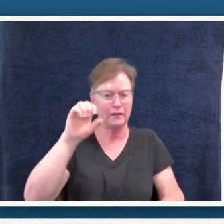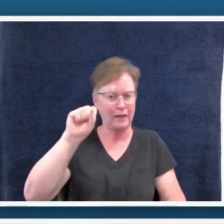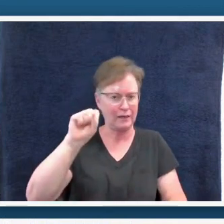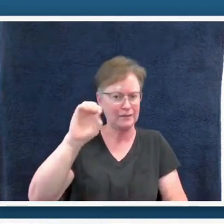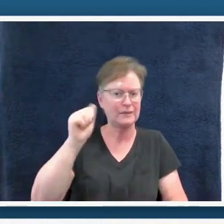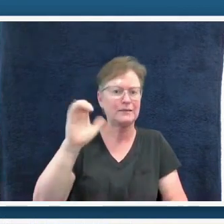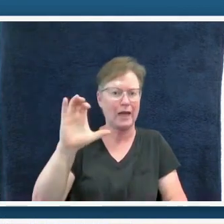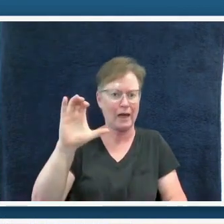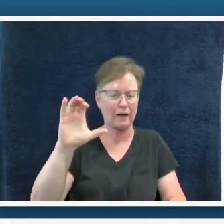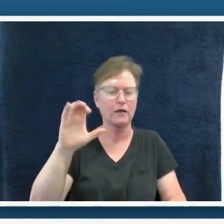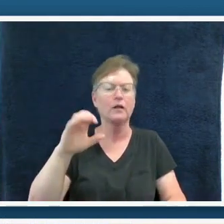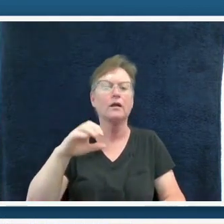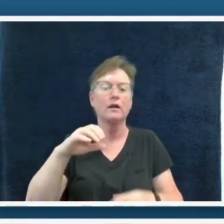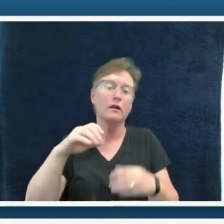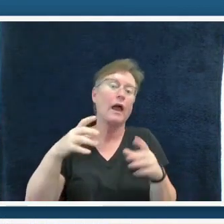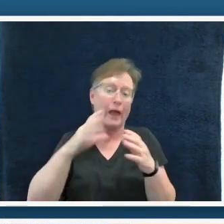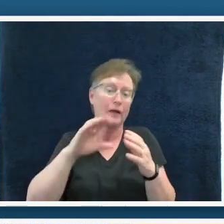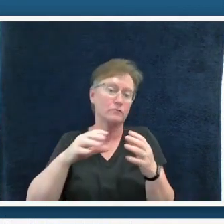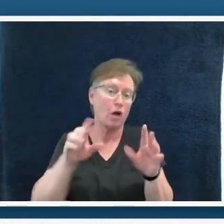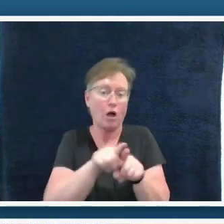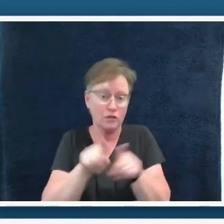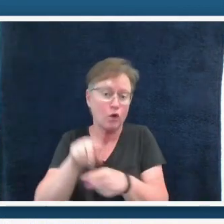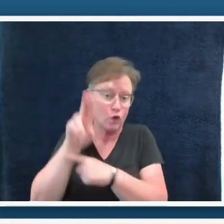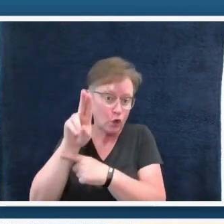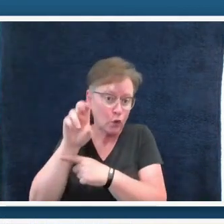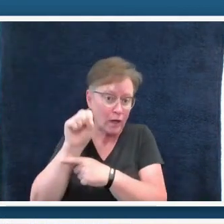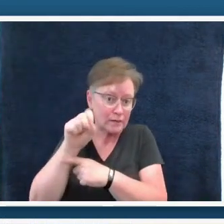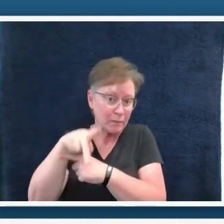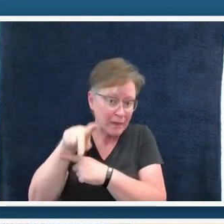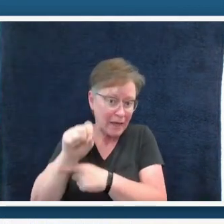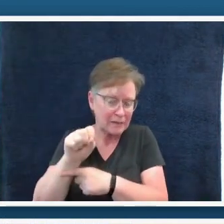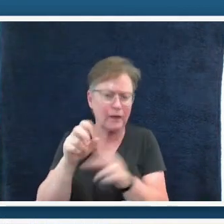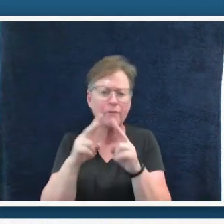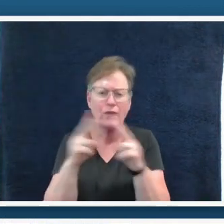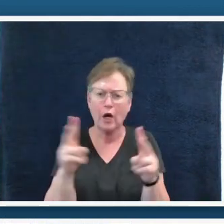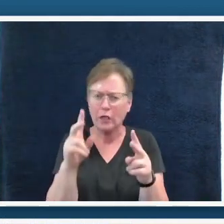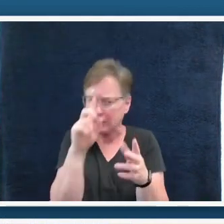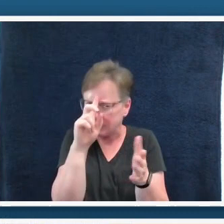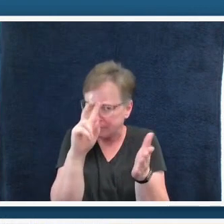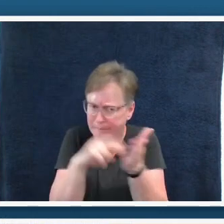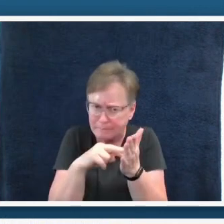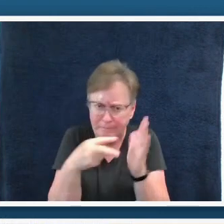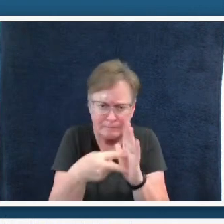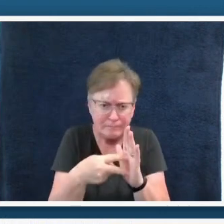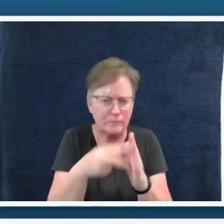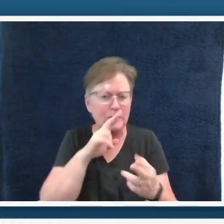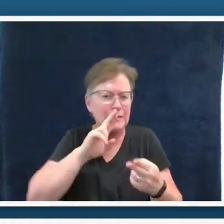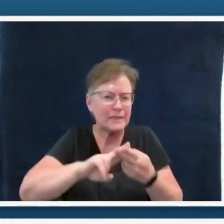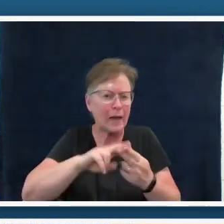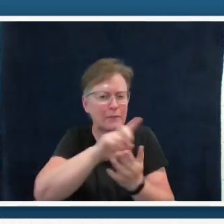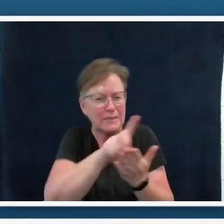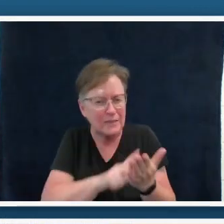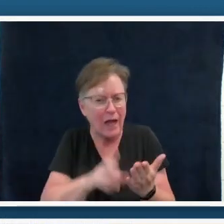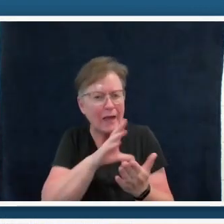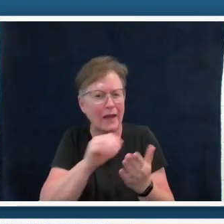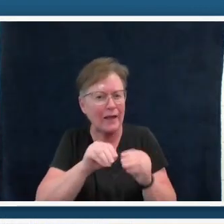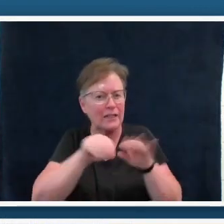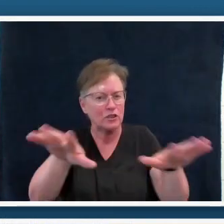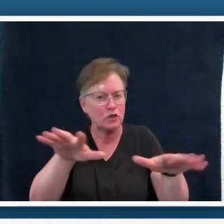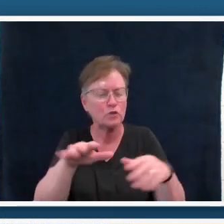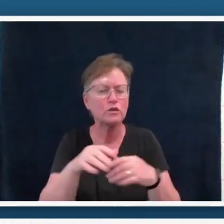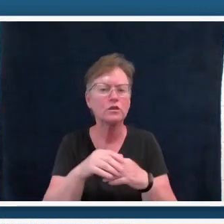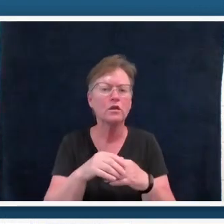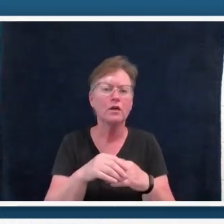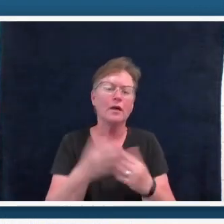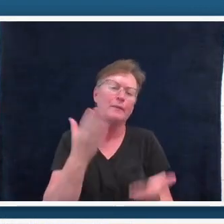extension, the USPS are really intentional with their stamp designs and issues, perhaps not so with the Statue of Liberty, but with other issues that they've